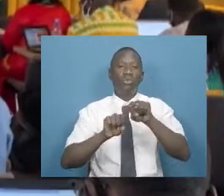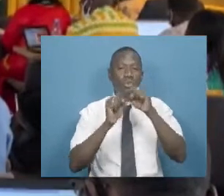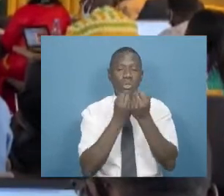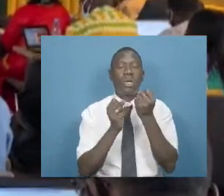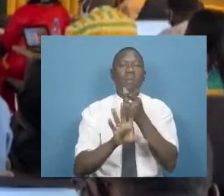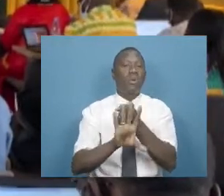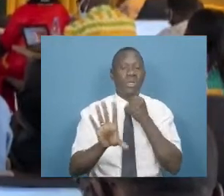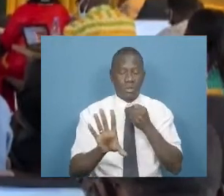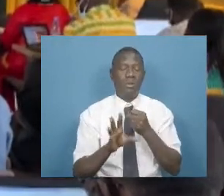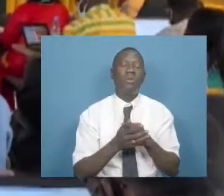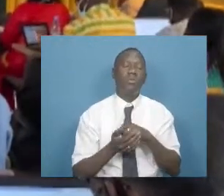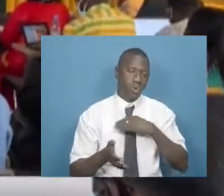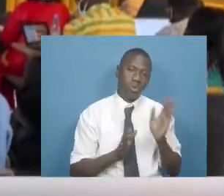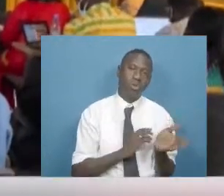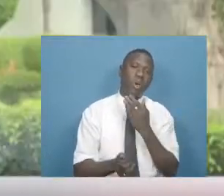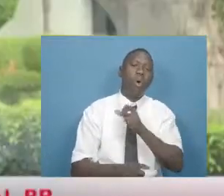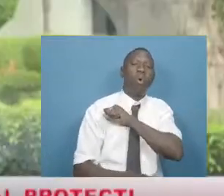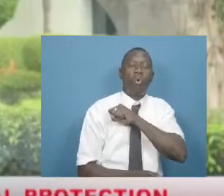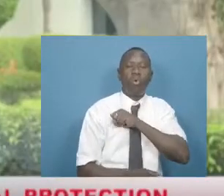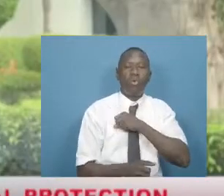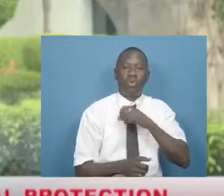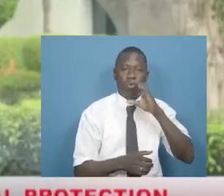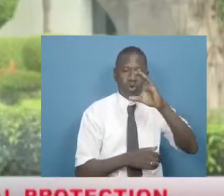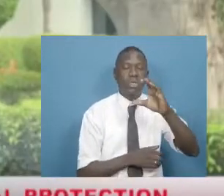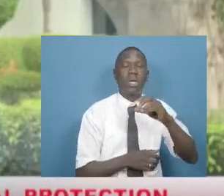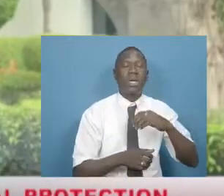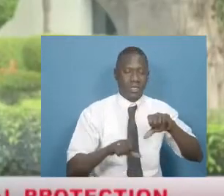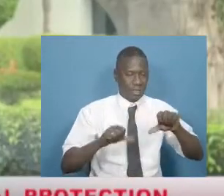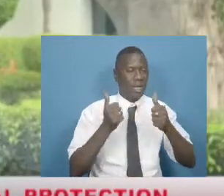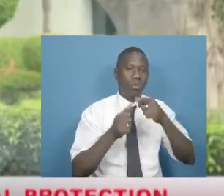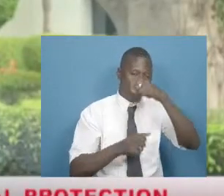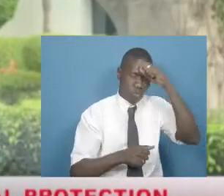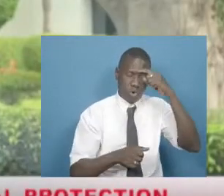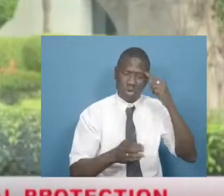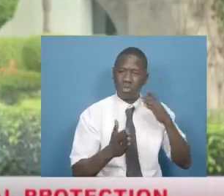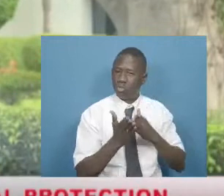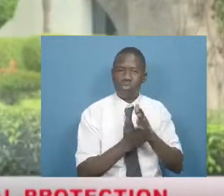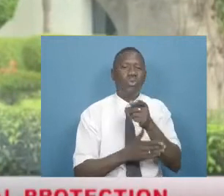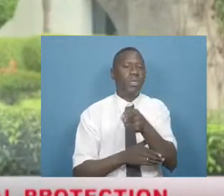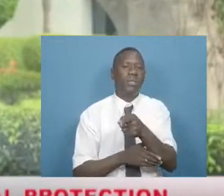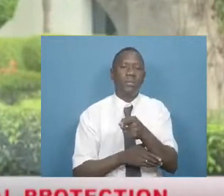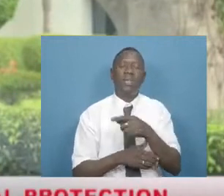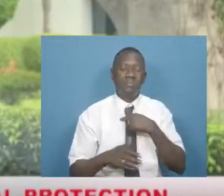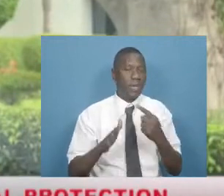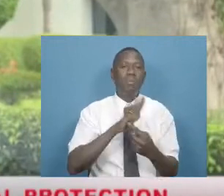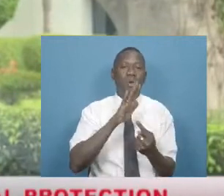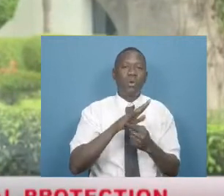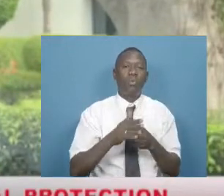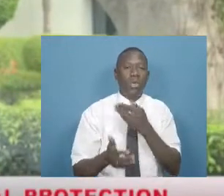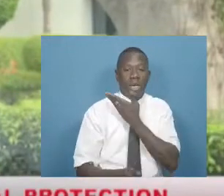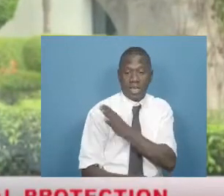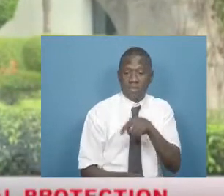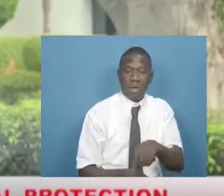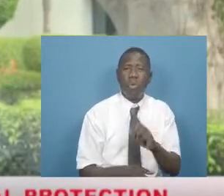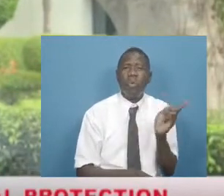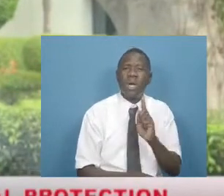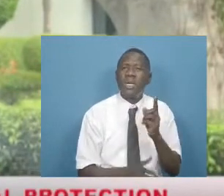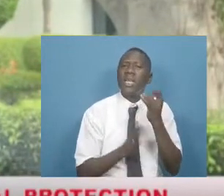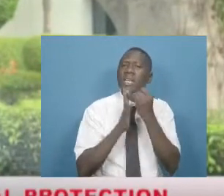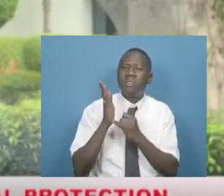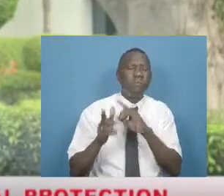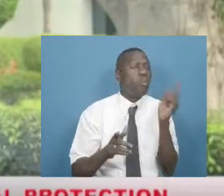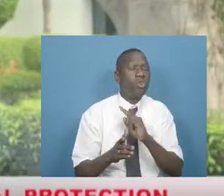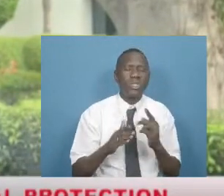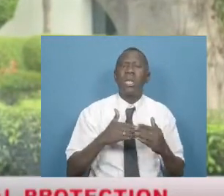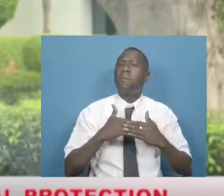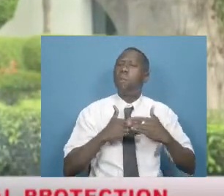individual countries and begin to work through this. But it's really important that we live here with a sense of what are the issues that are most